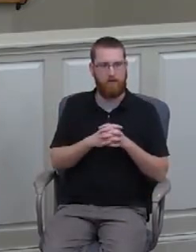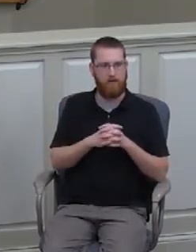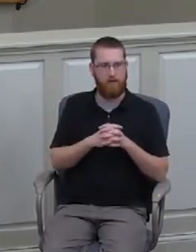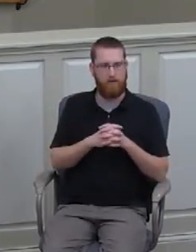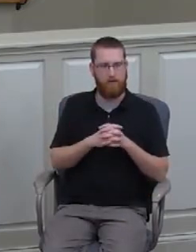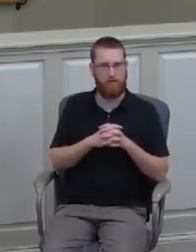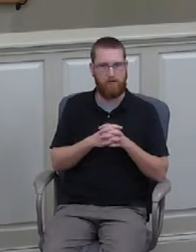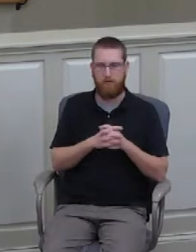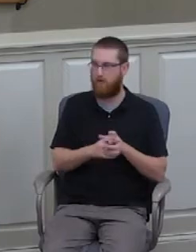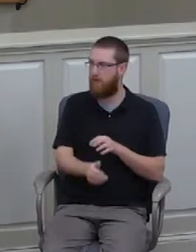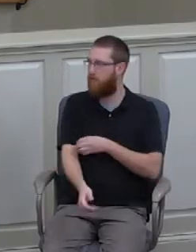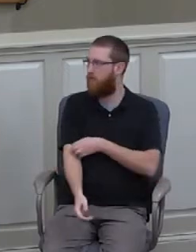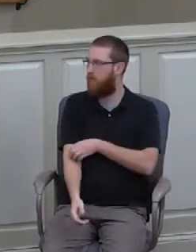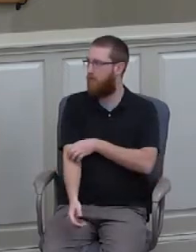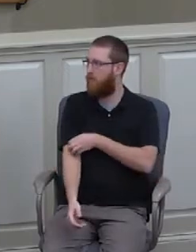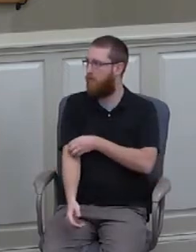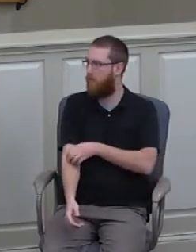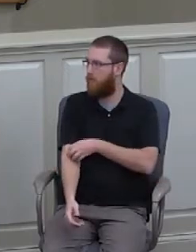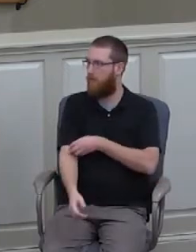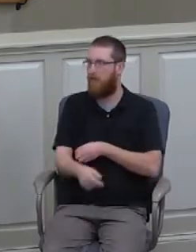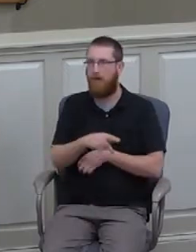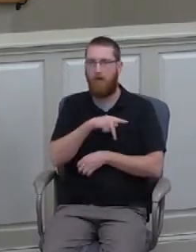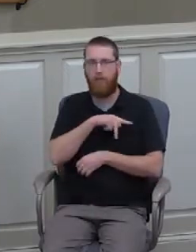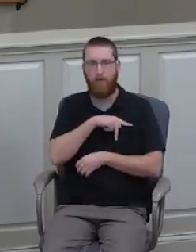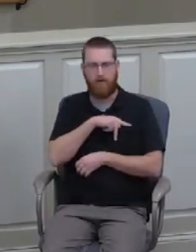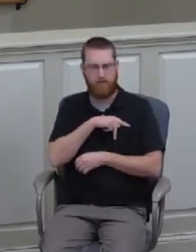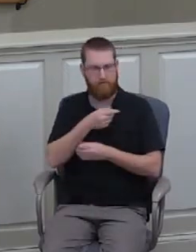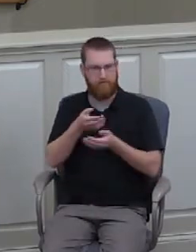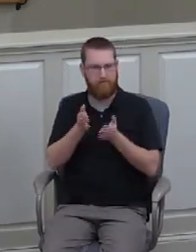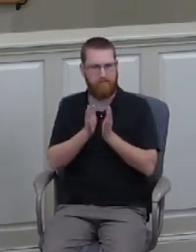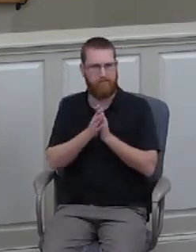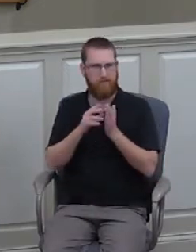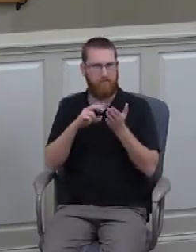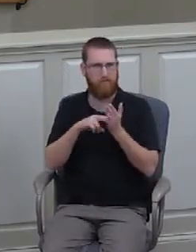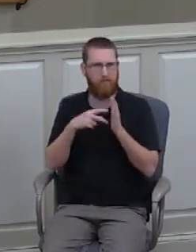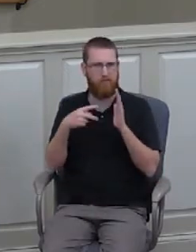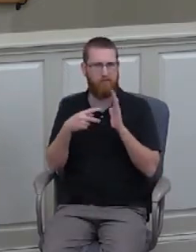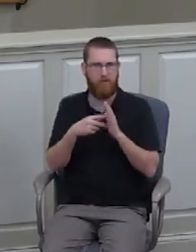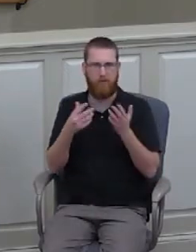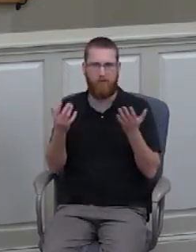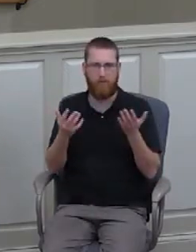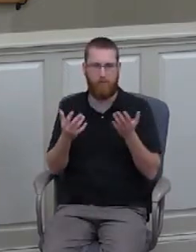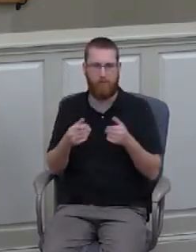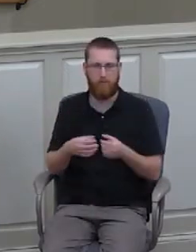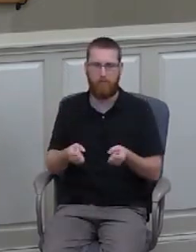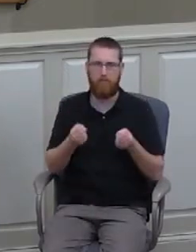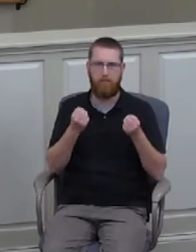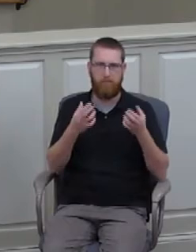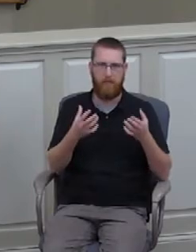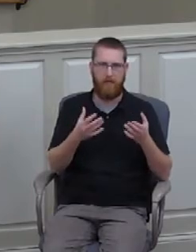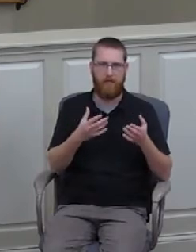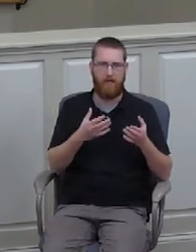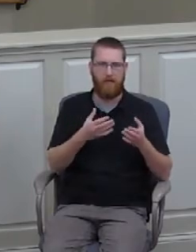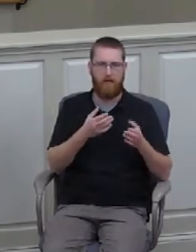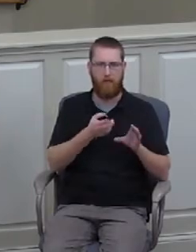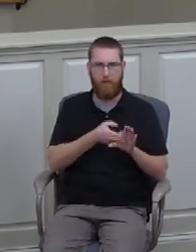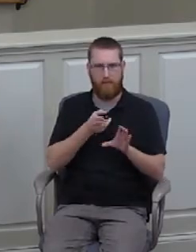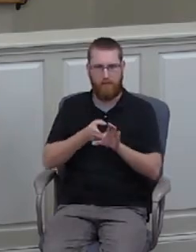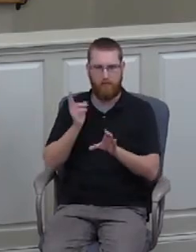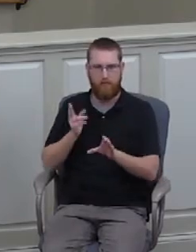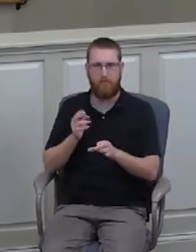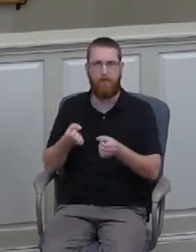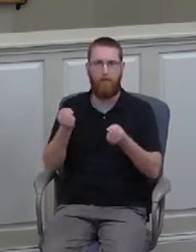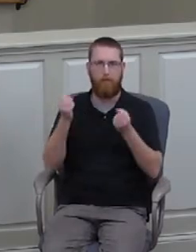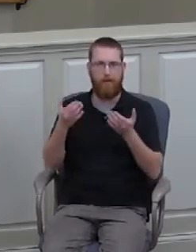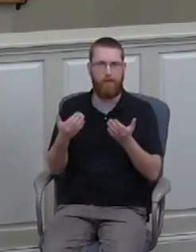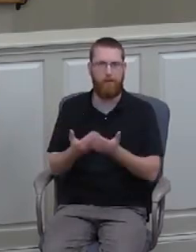The purpose of which is? Well, we have lots of resignations. We're going to have some new hires. We're going to be in the process